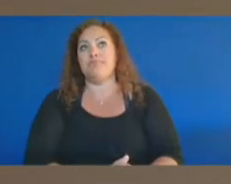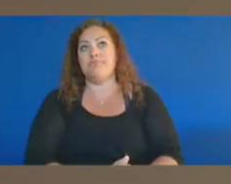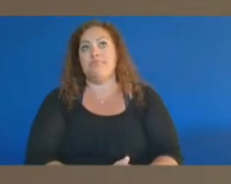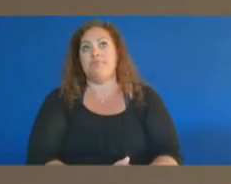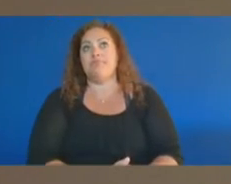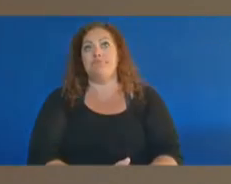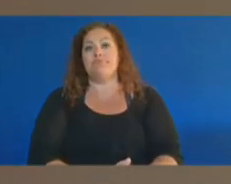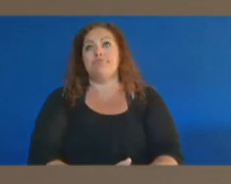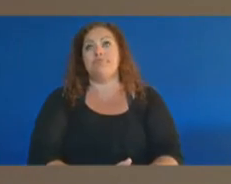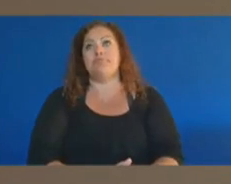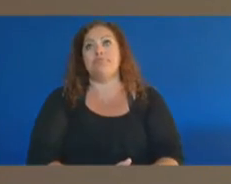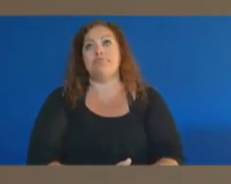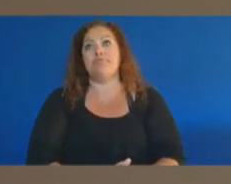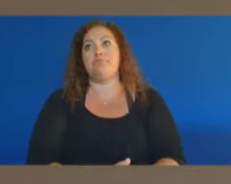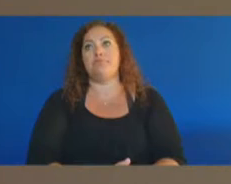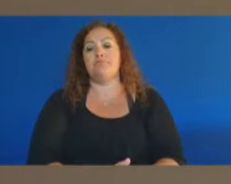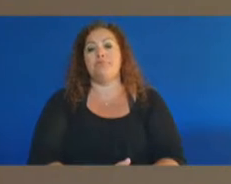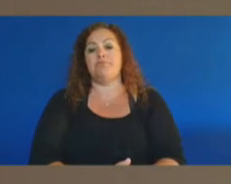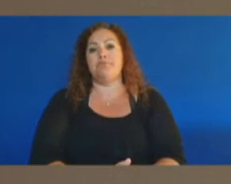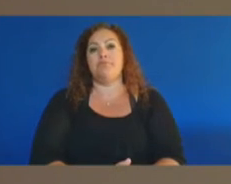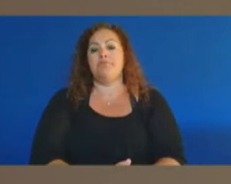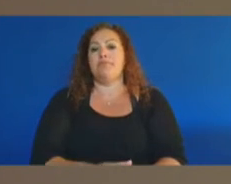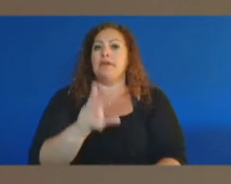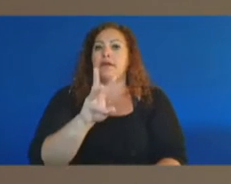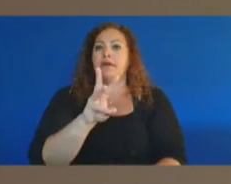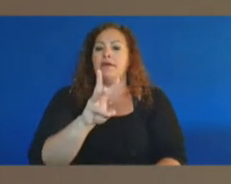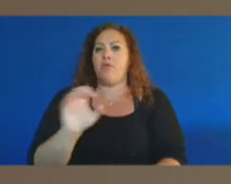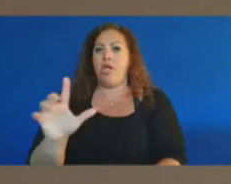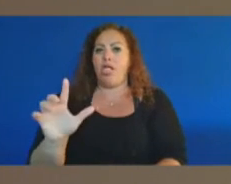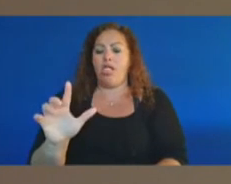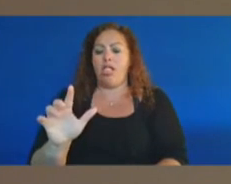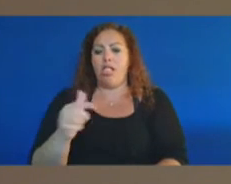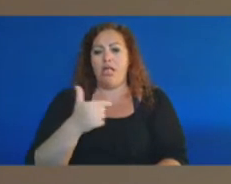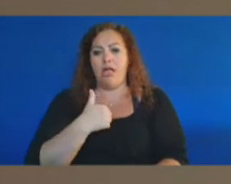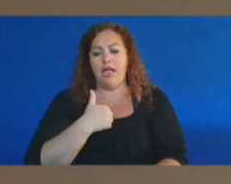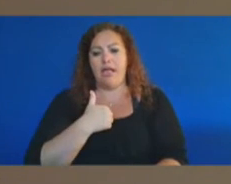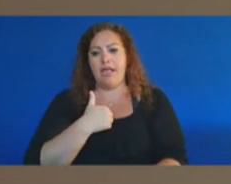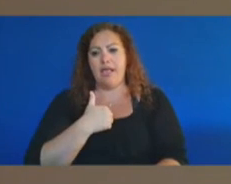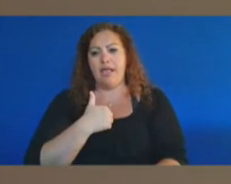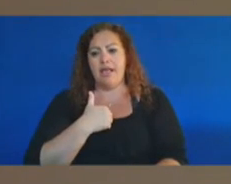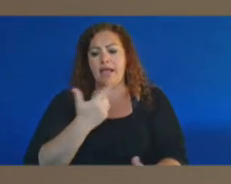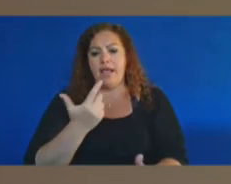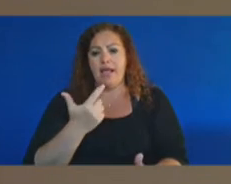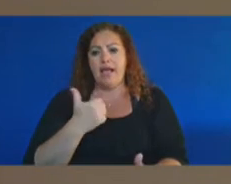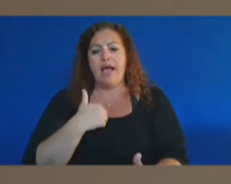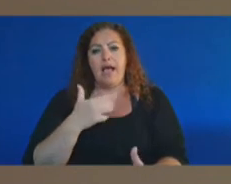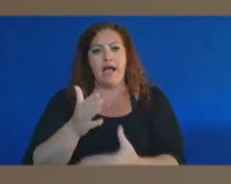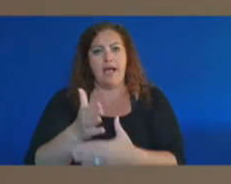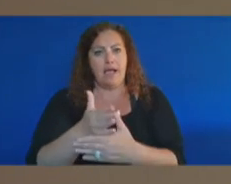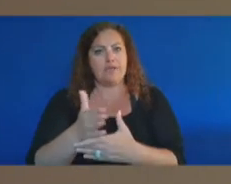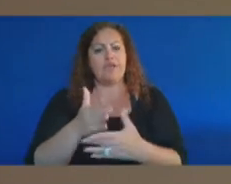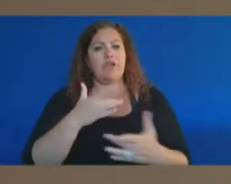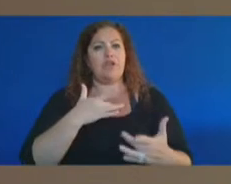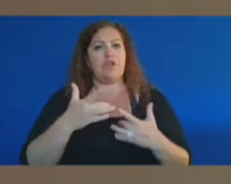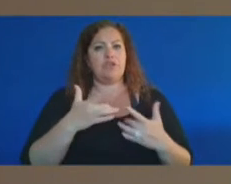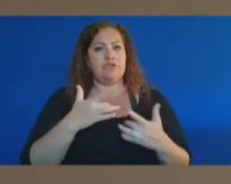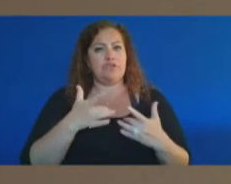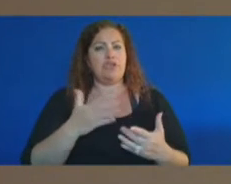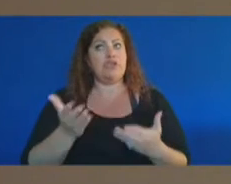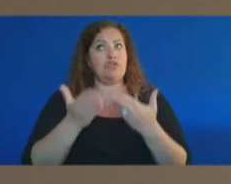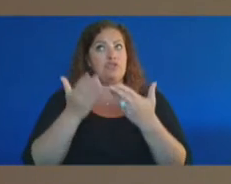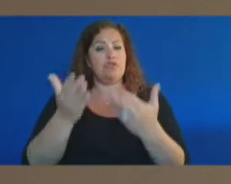table well I um I I share concerns that's been raised by Mr